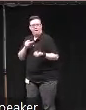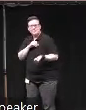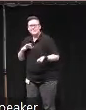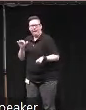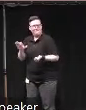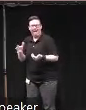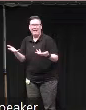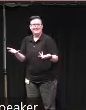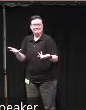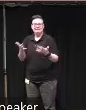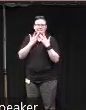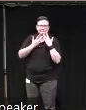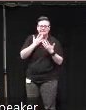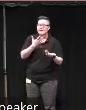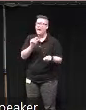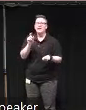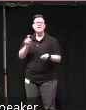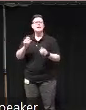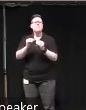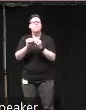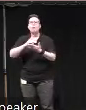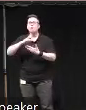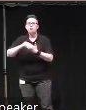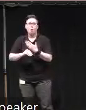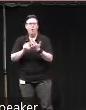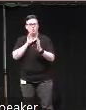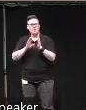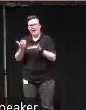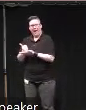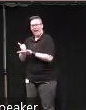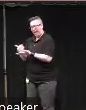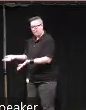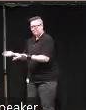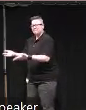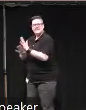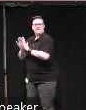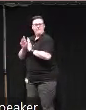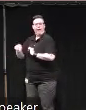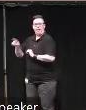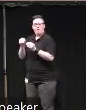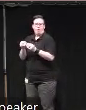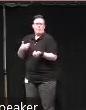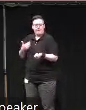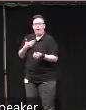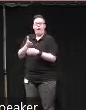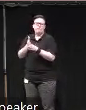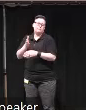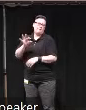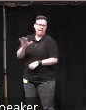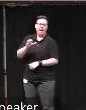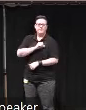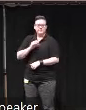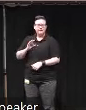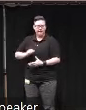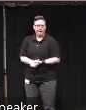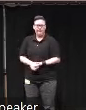needing programs to develop our junior and mid-career faculty and staff.